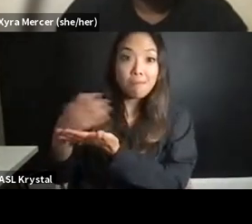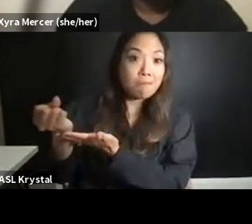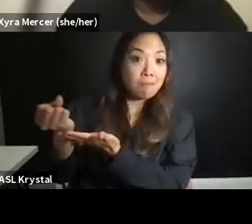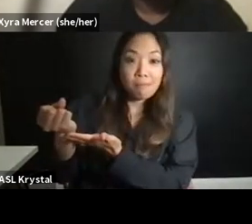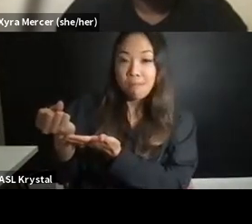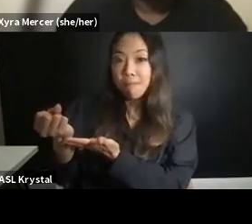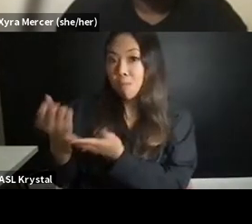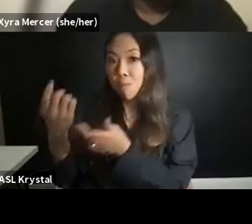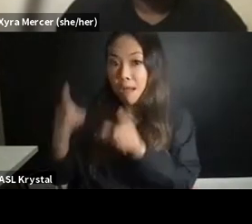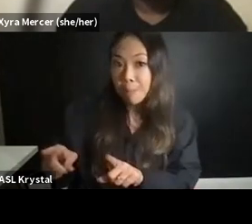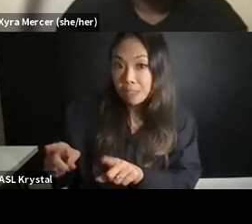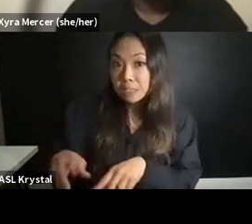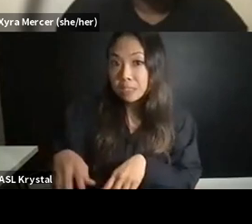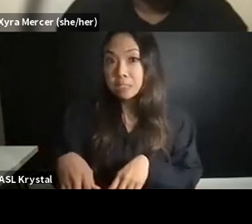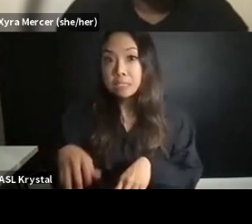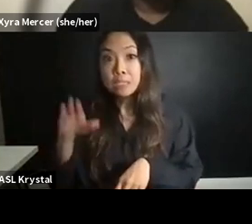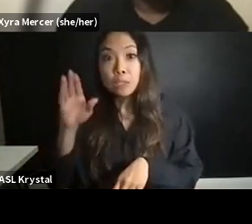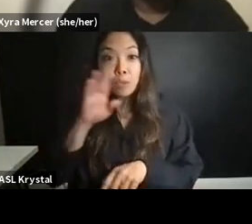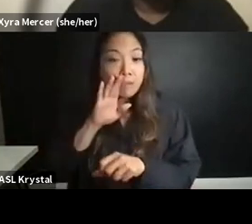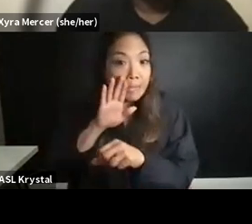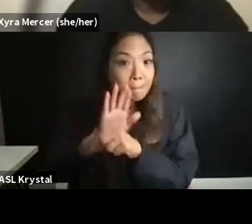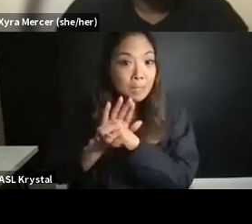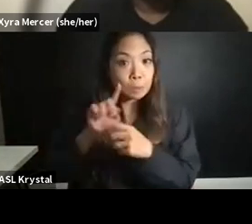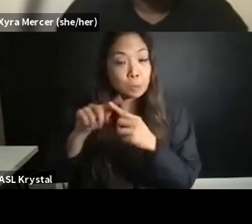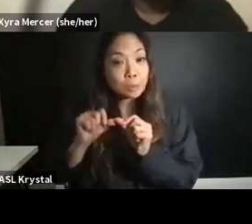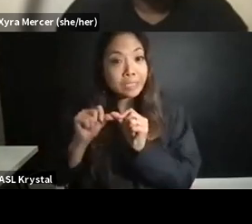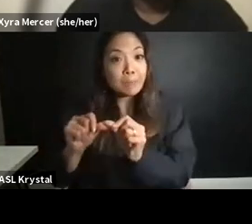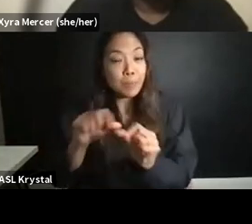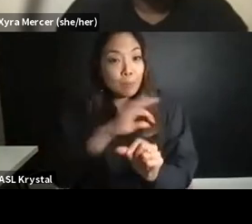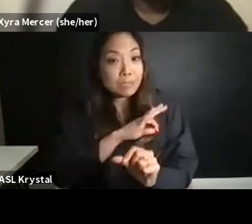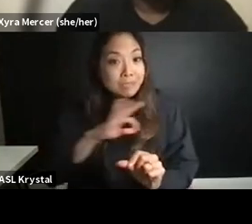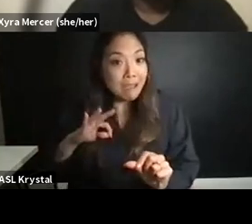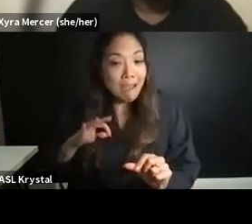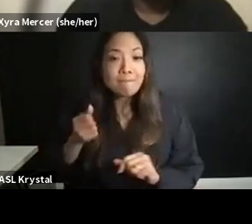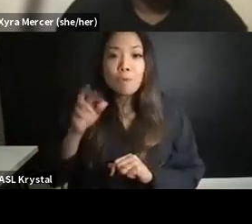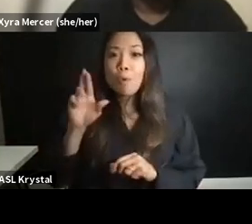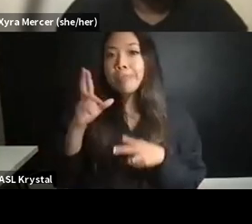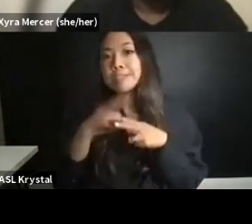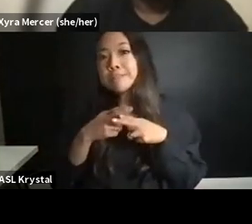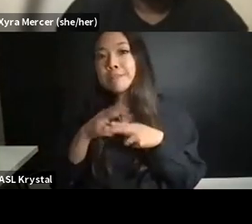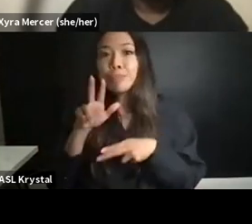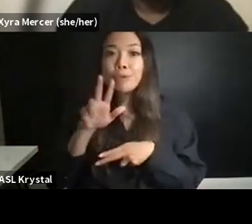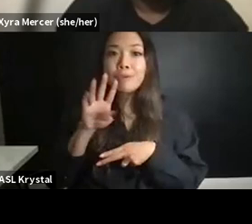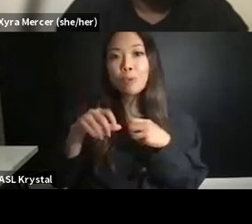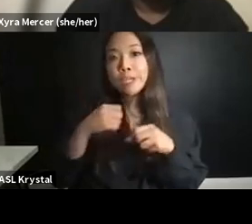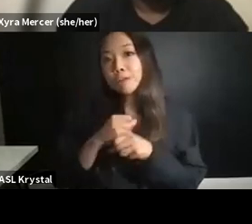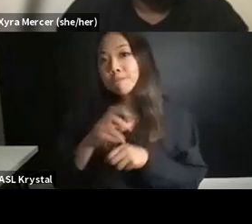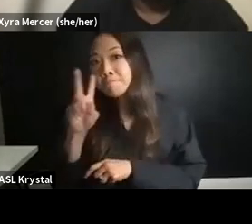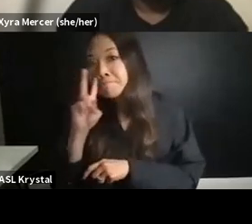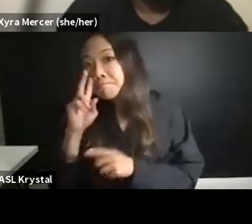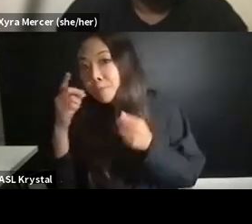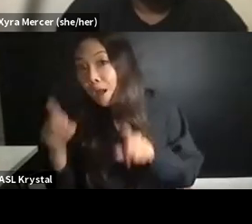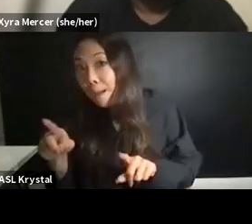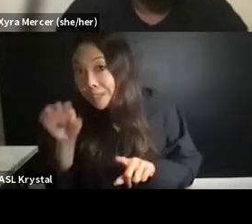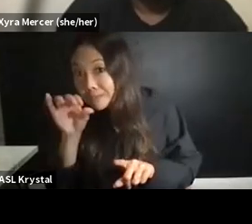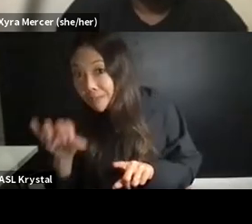commitment to to keep those staffing levels or is this kind of cycling in for three to four years and then see where we are or um i mean